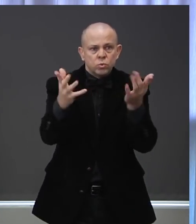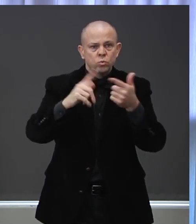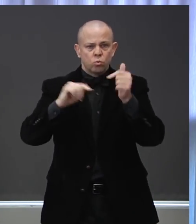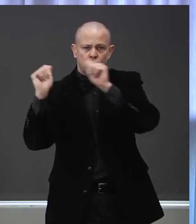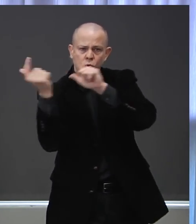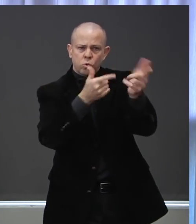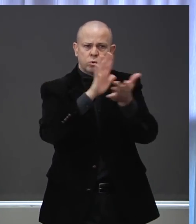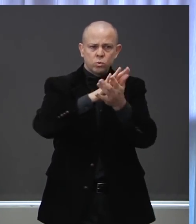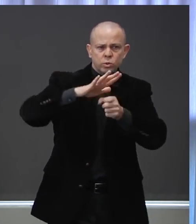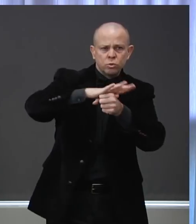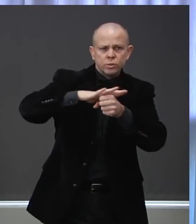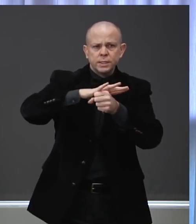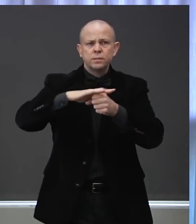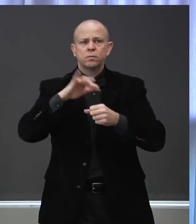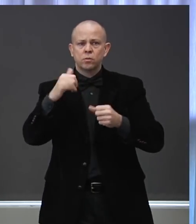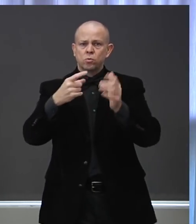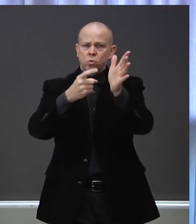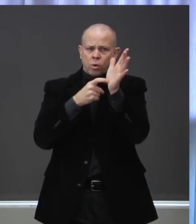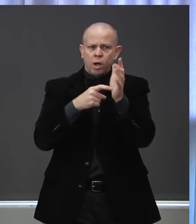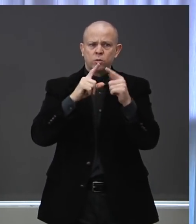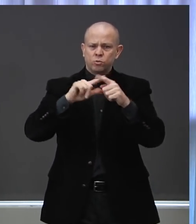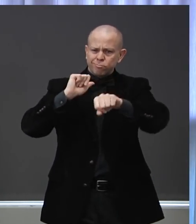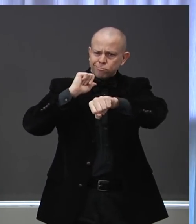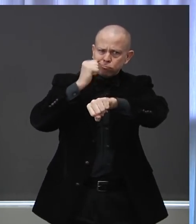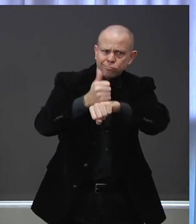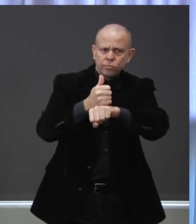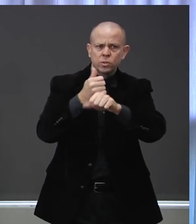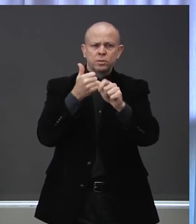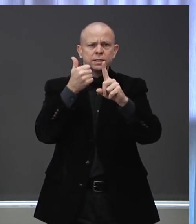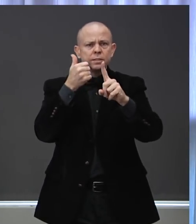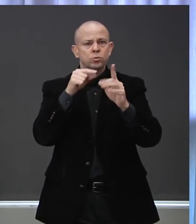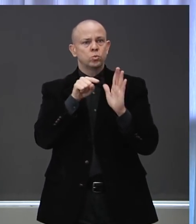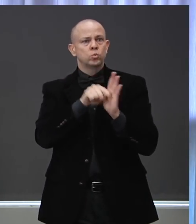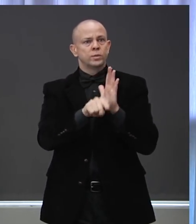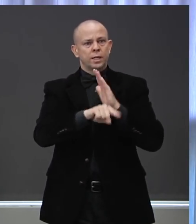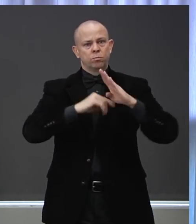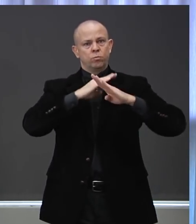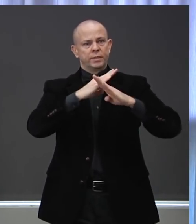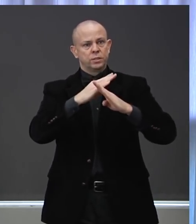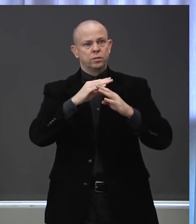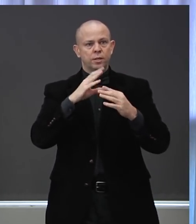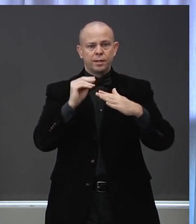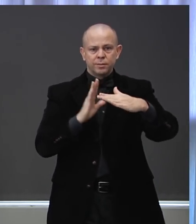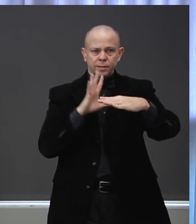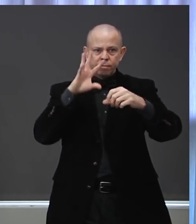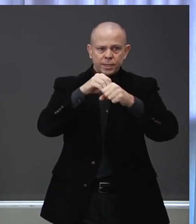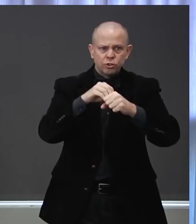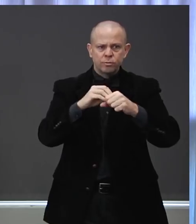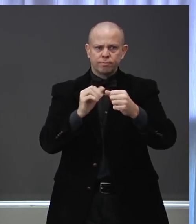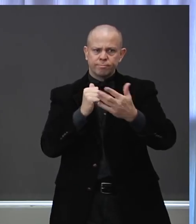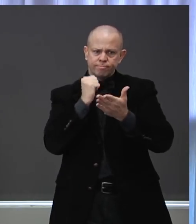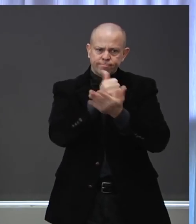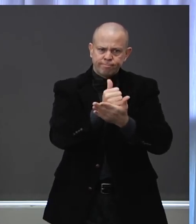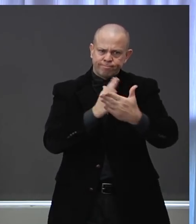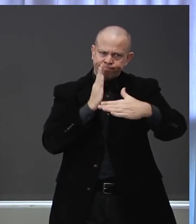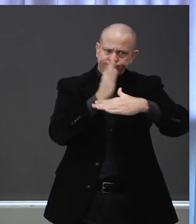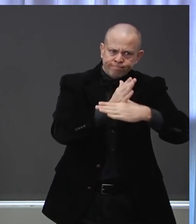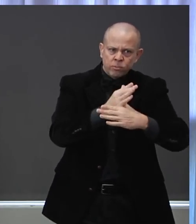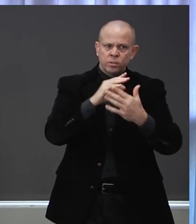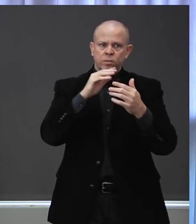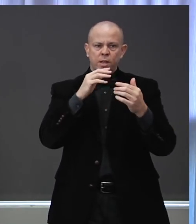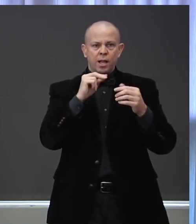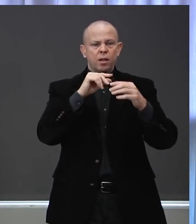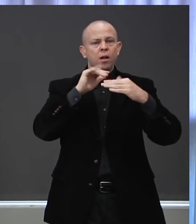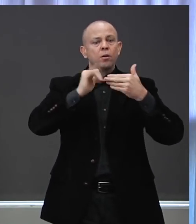to implement suicide prevention, intervention, and postvention plans. And those